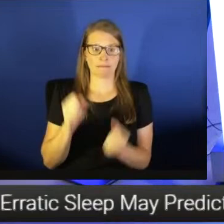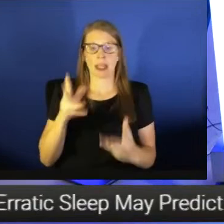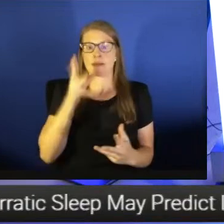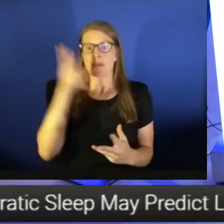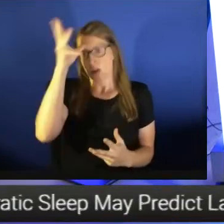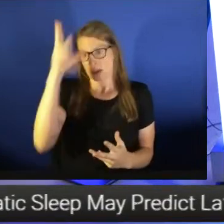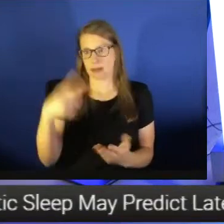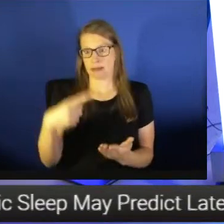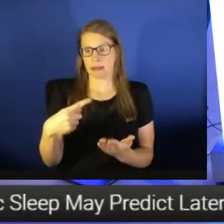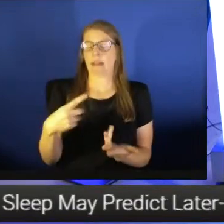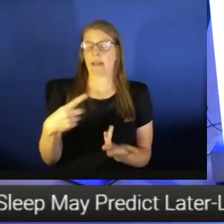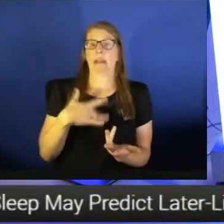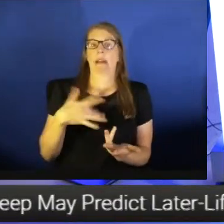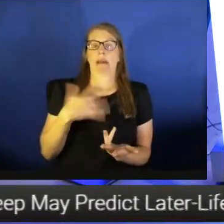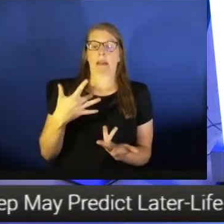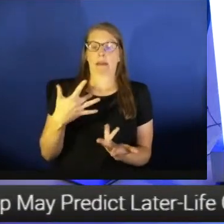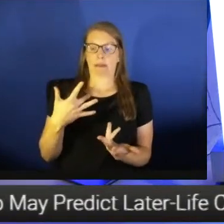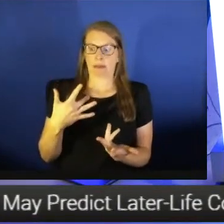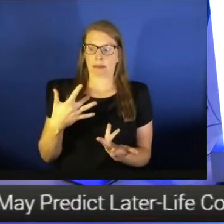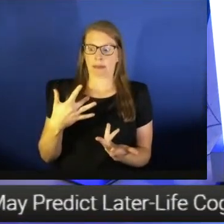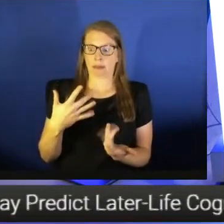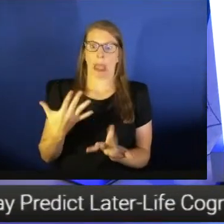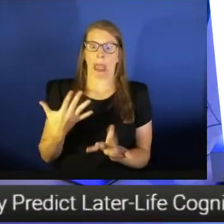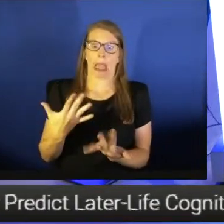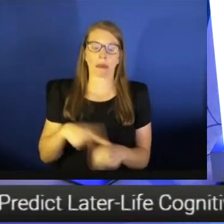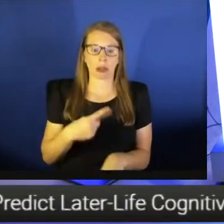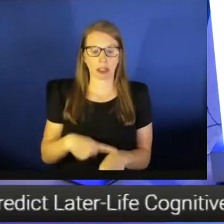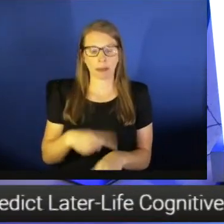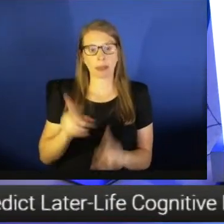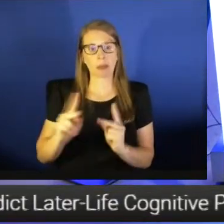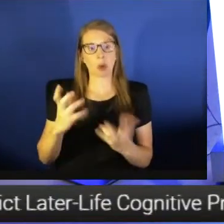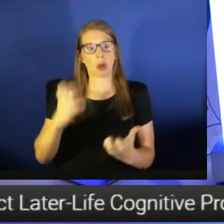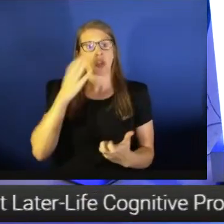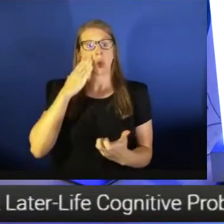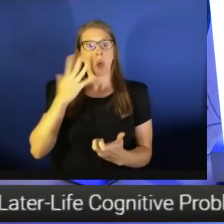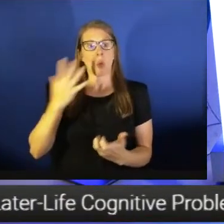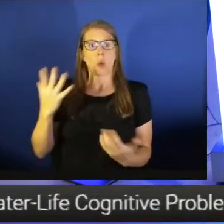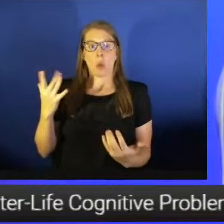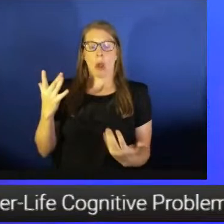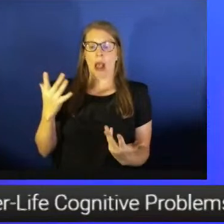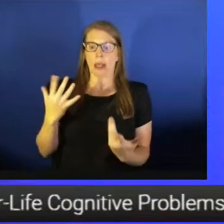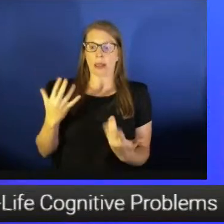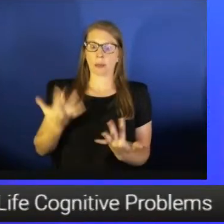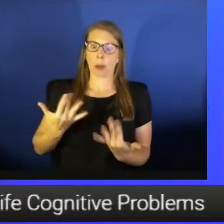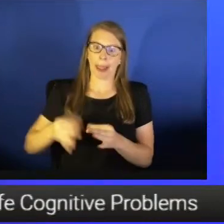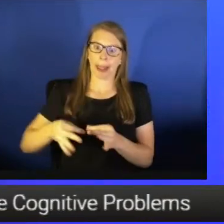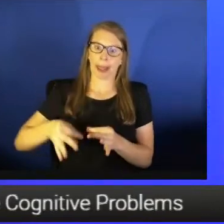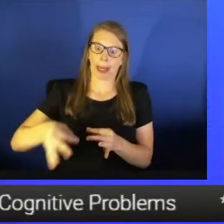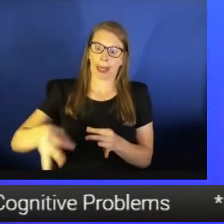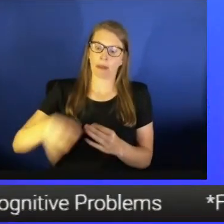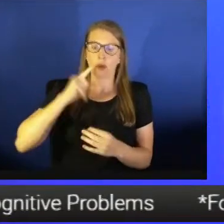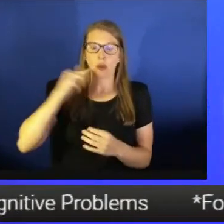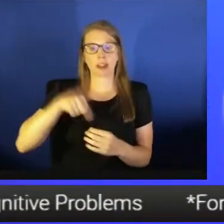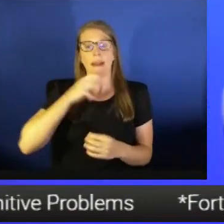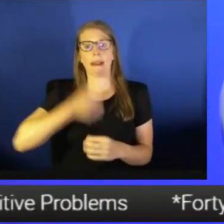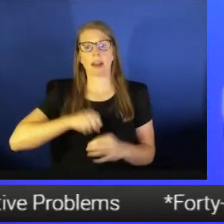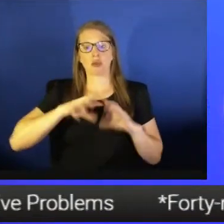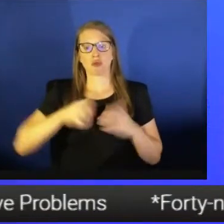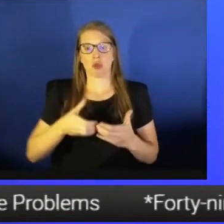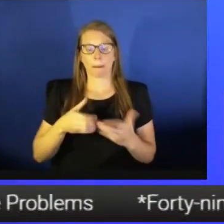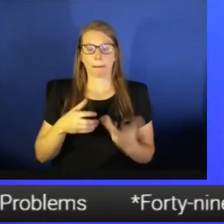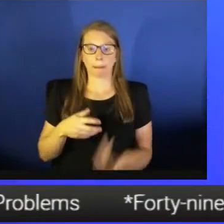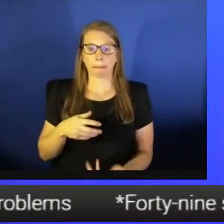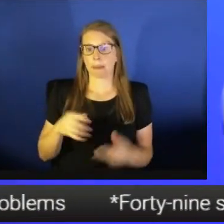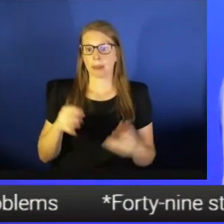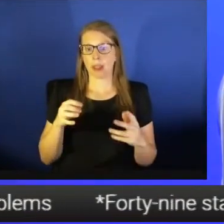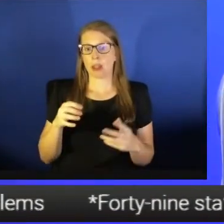what has been the delay? People have been asking, why is it taking so long for this age group? Well, the process is the same for this as it is for the other